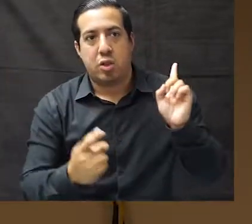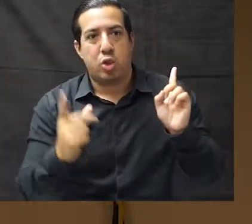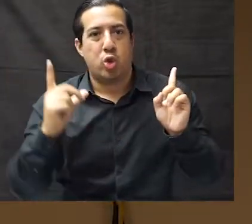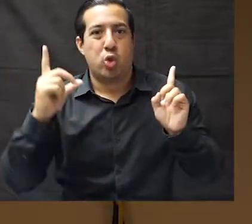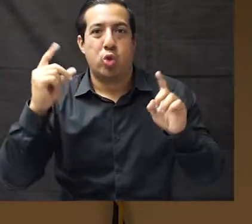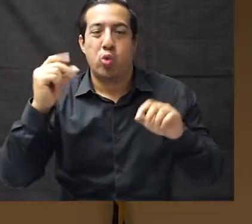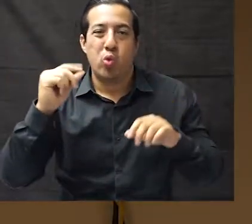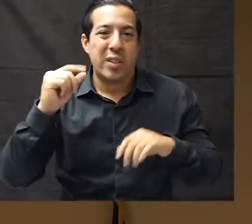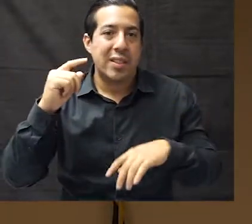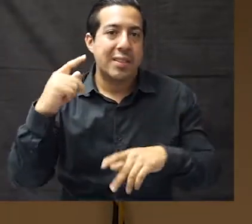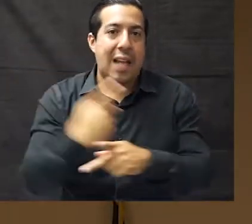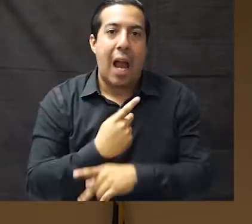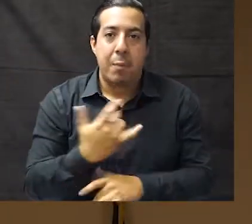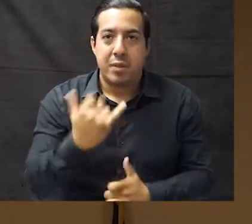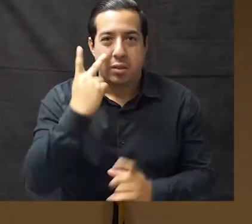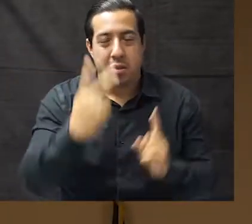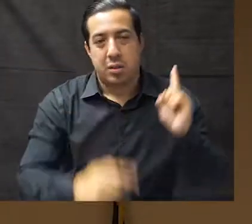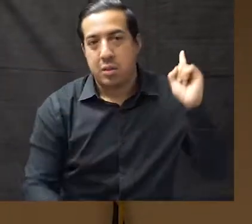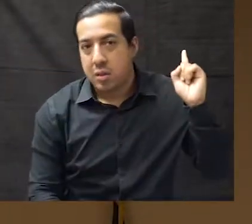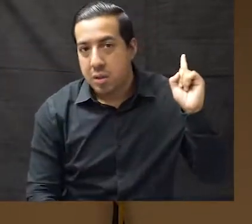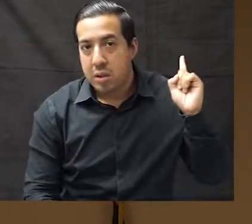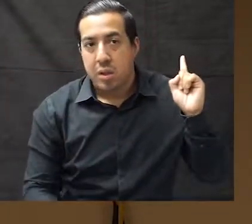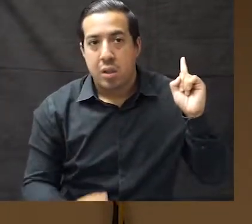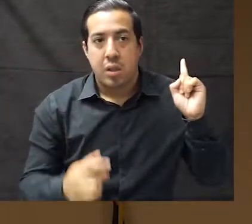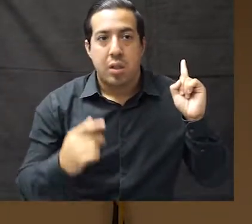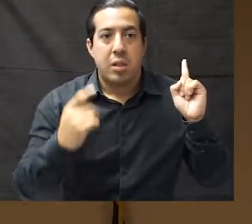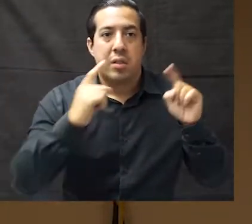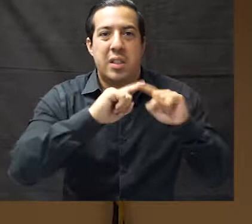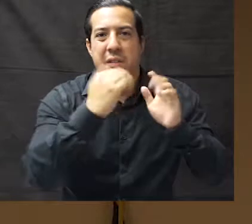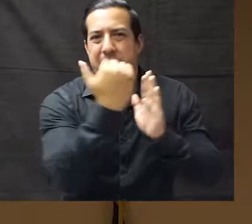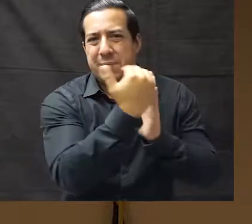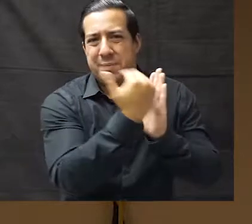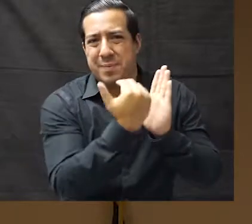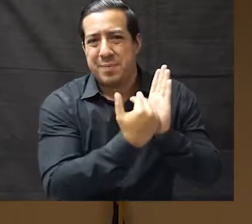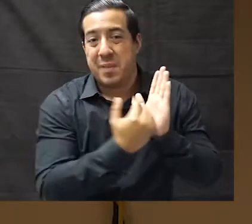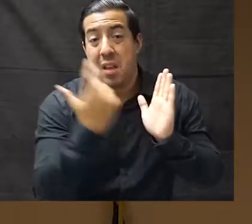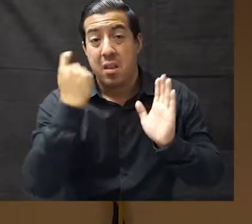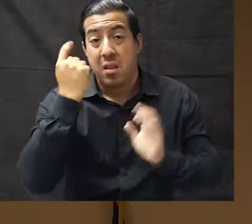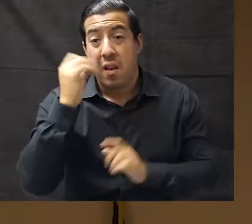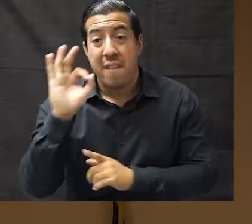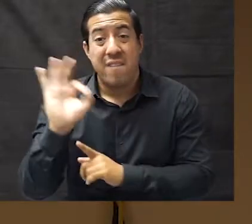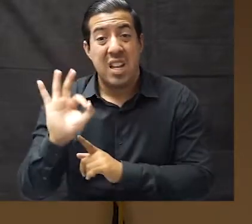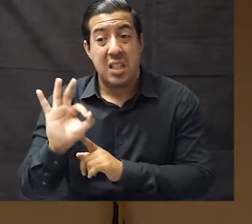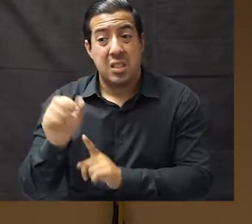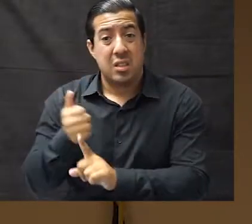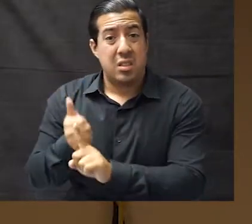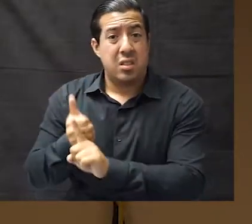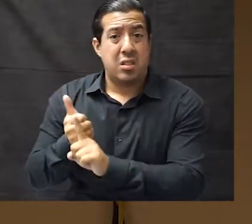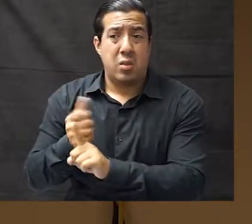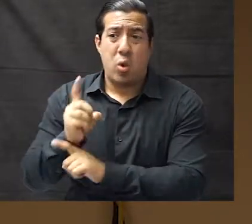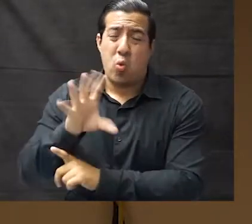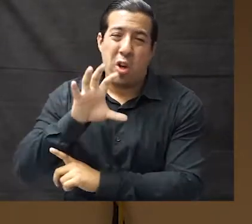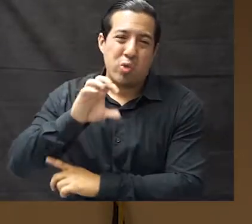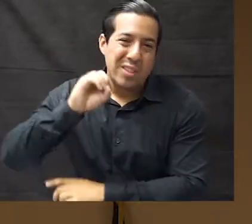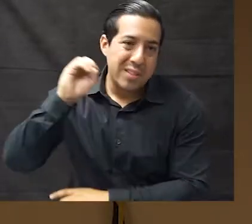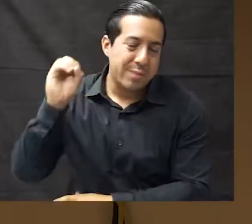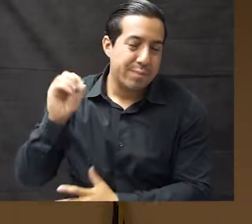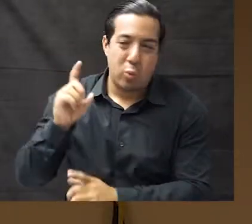more recently as well, and this is the one that we talk about a lot because it scares the crap out of me, is a drug called carfentanil.